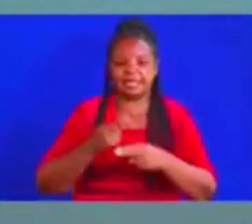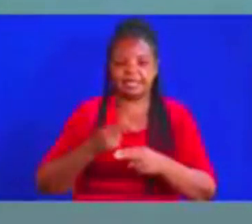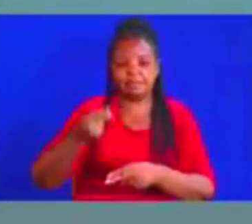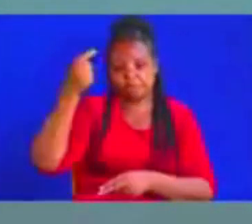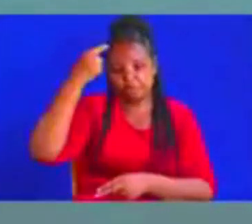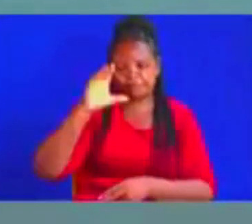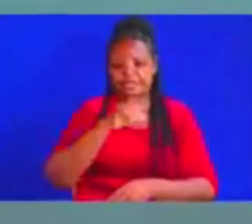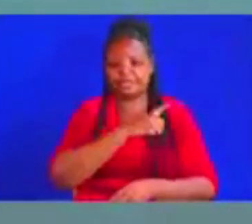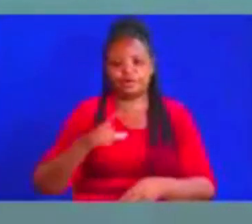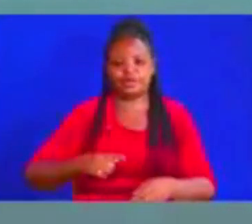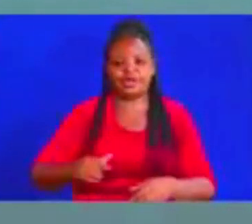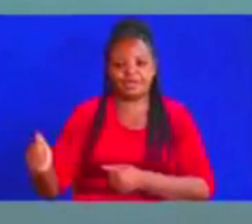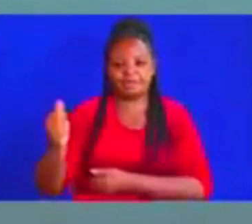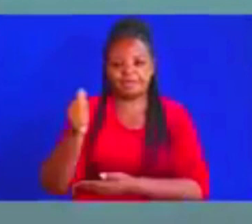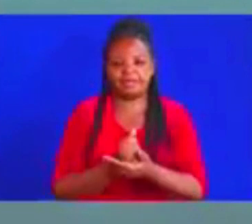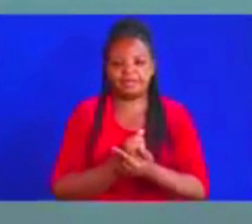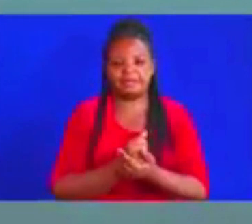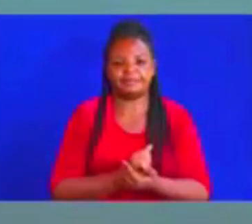Amen.